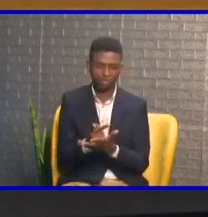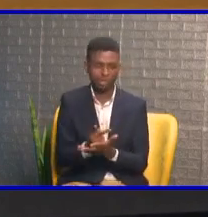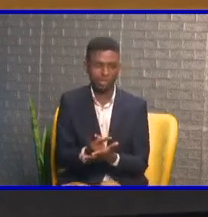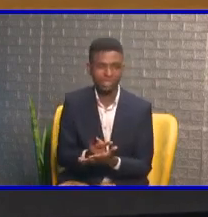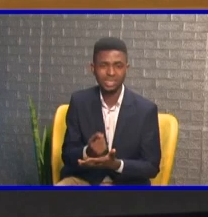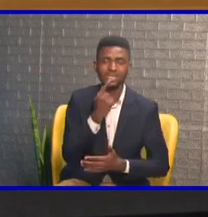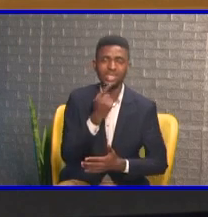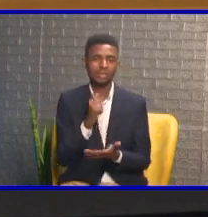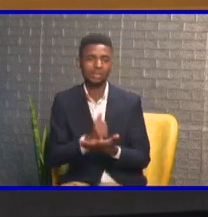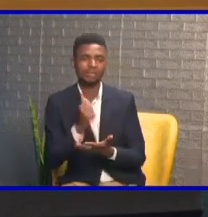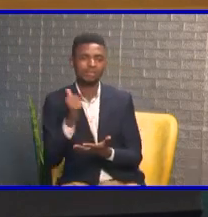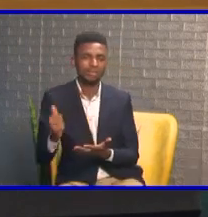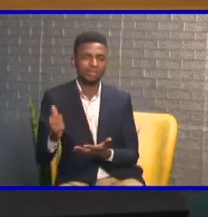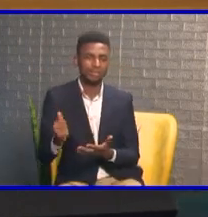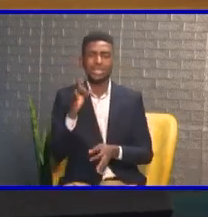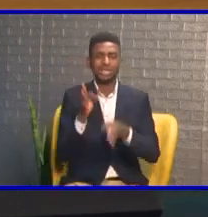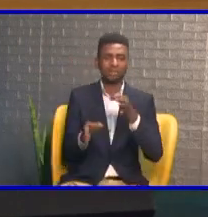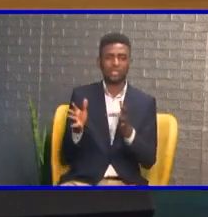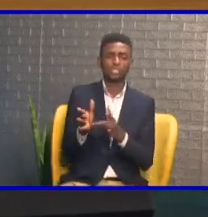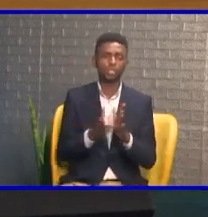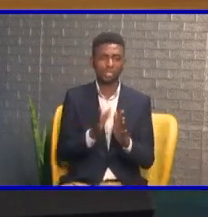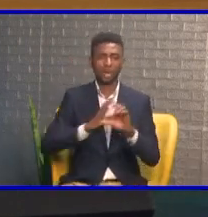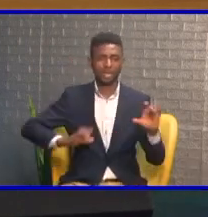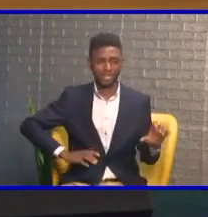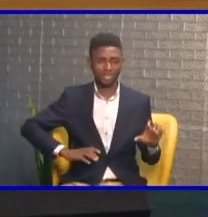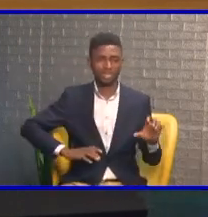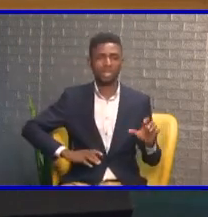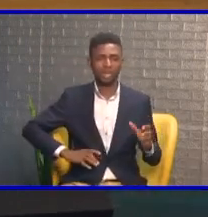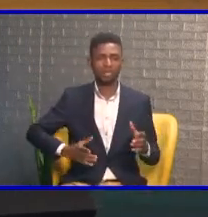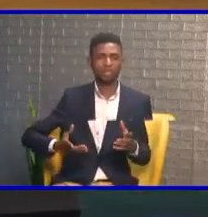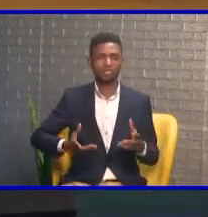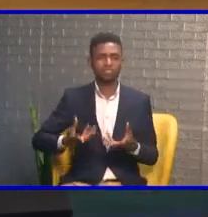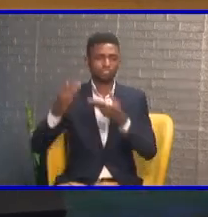Say amen. If Jesus bore it, why should you bear it?